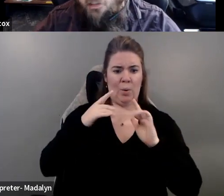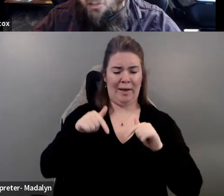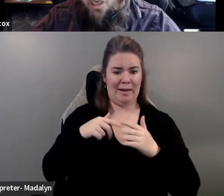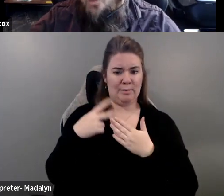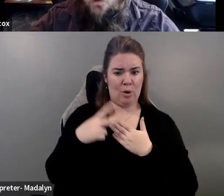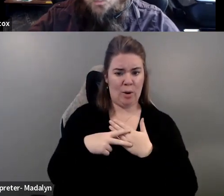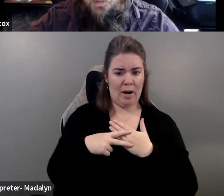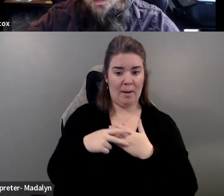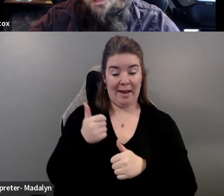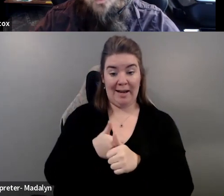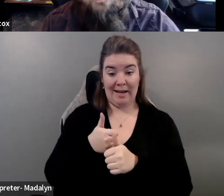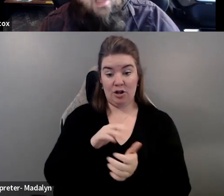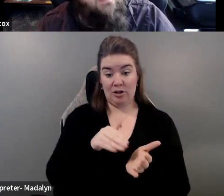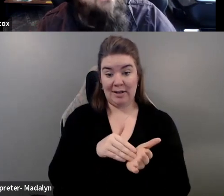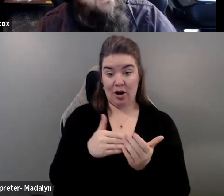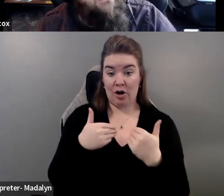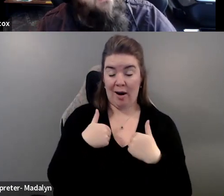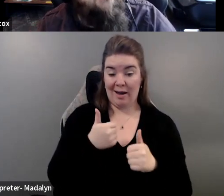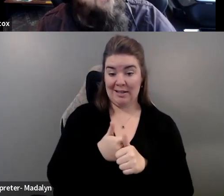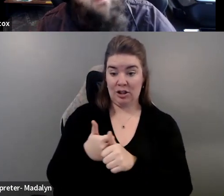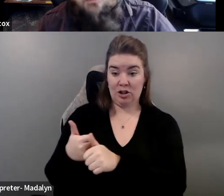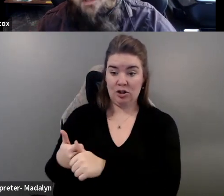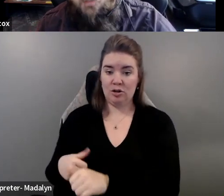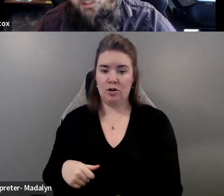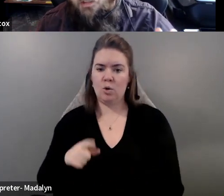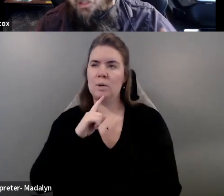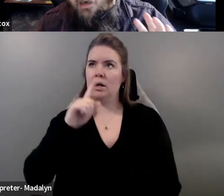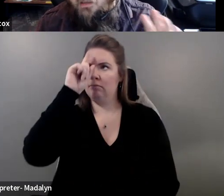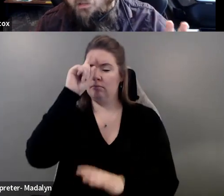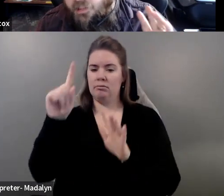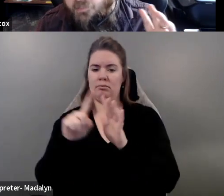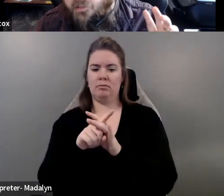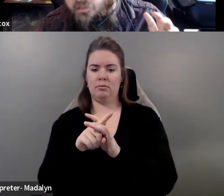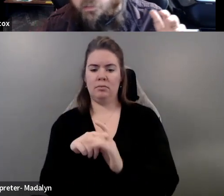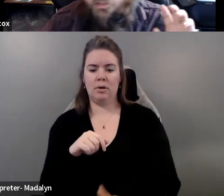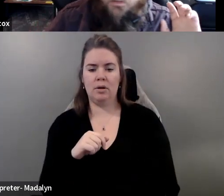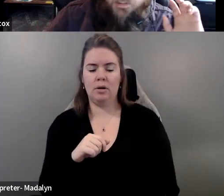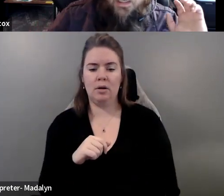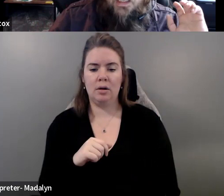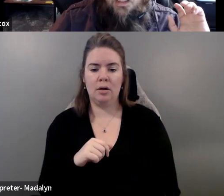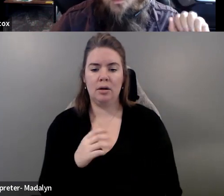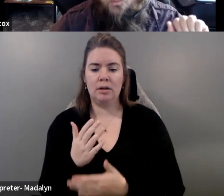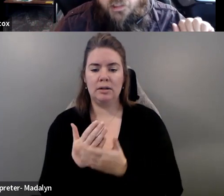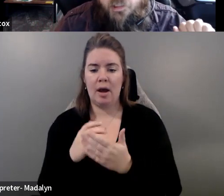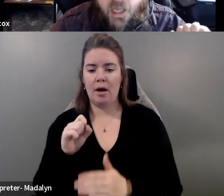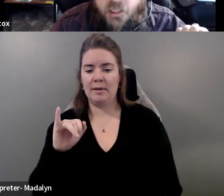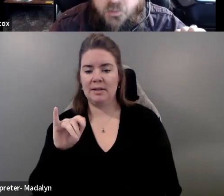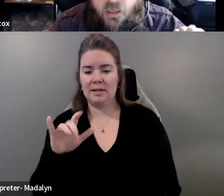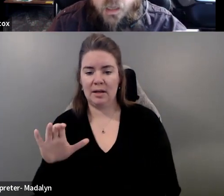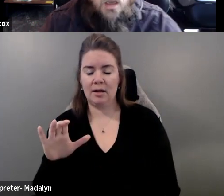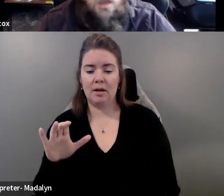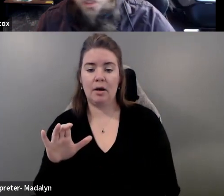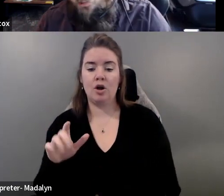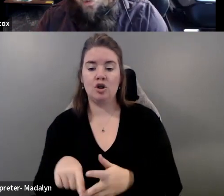the centers are going to have our own. So I guess the one that comes to mind right now is some SILCs are getting into emergency